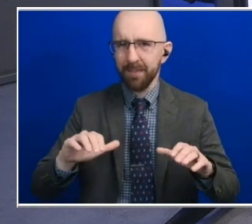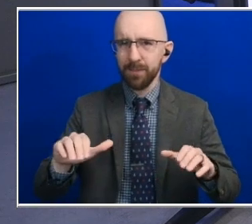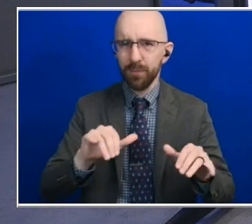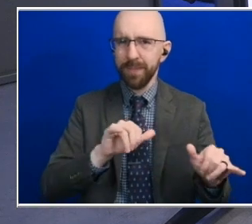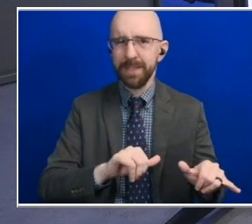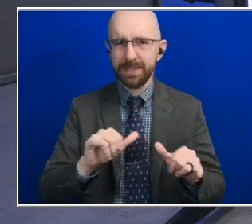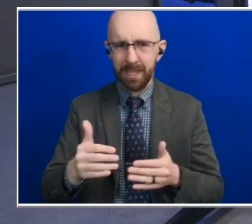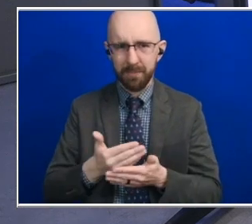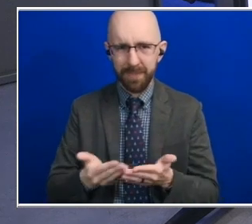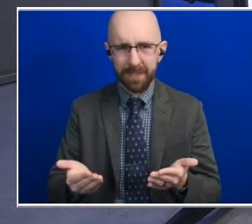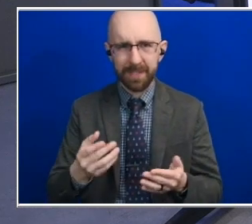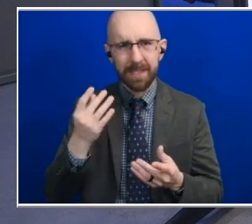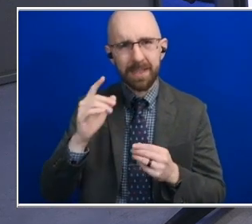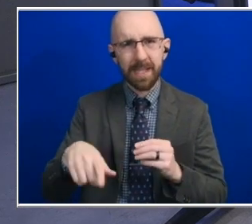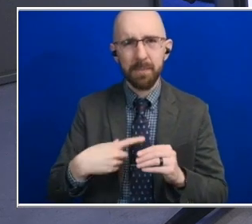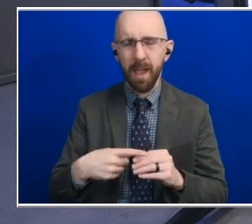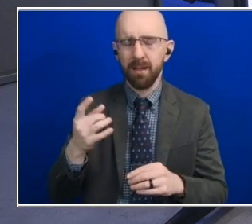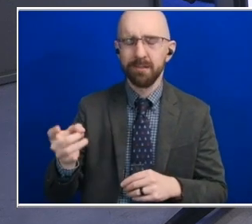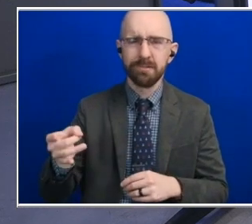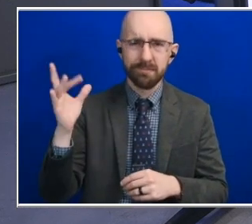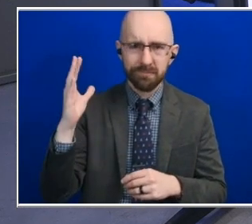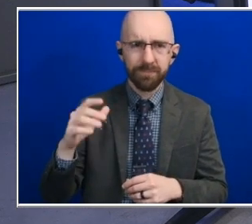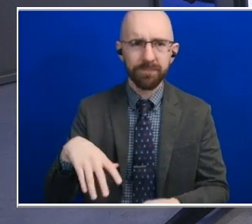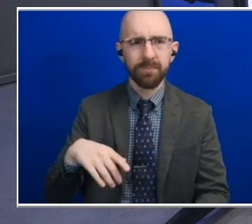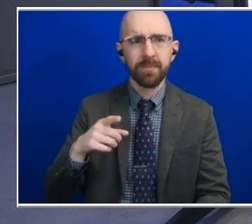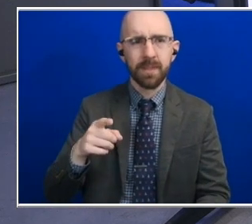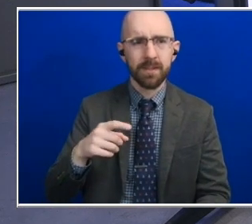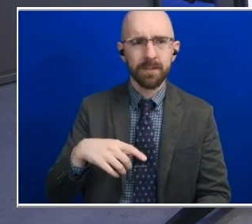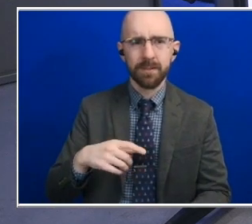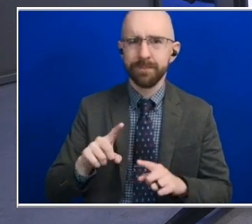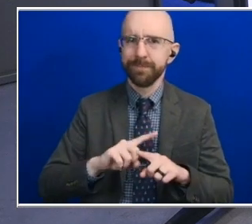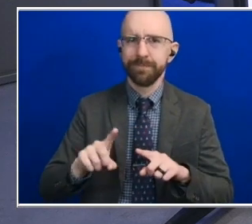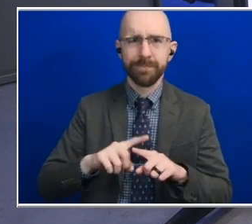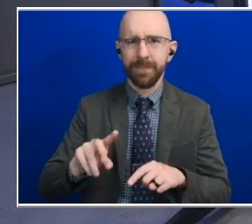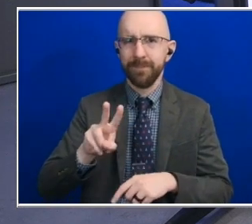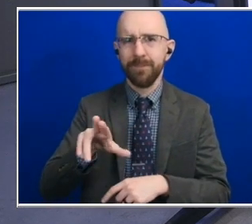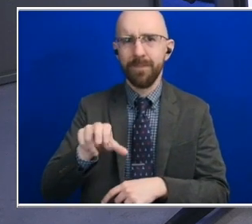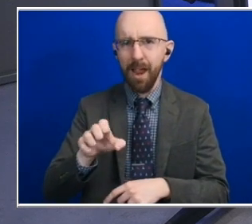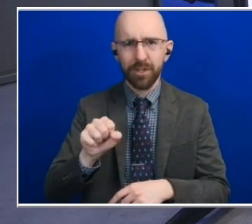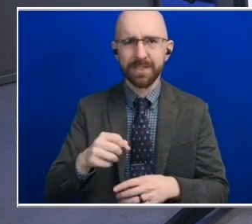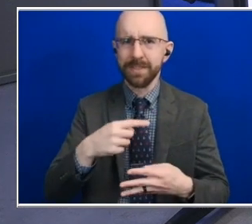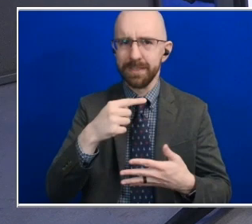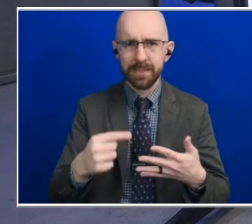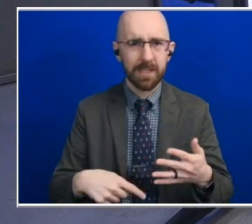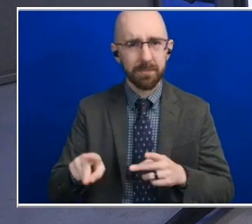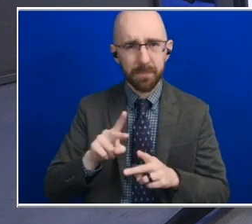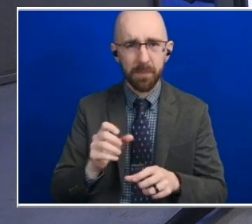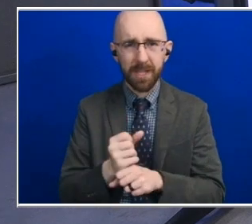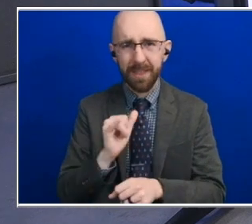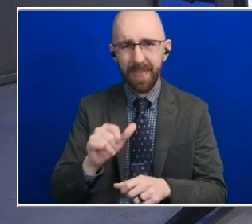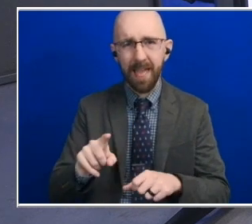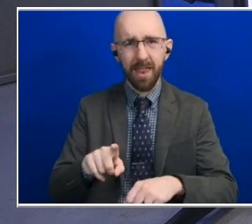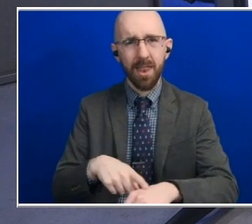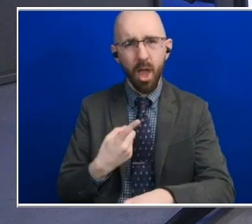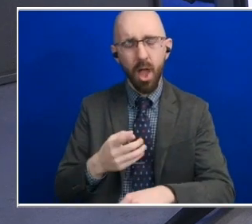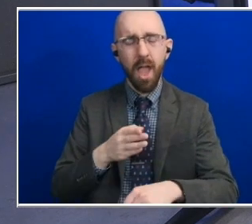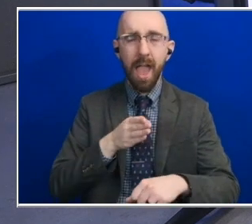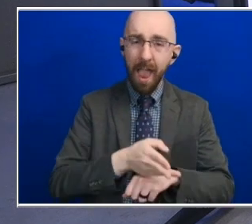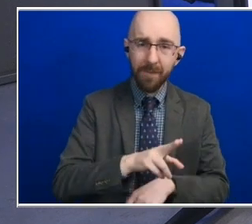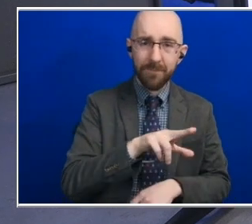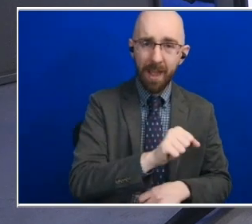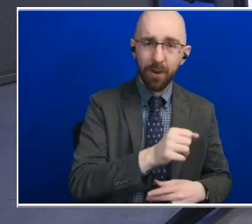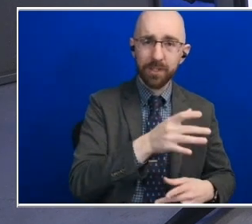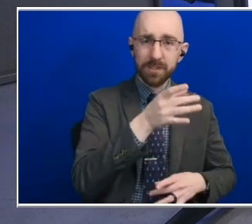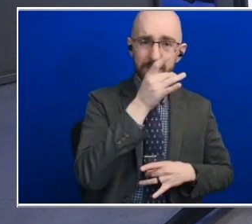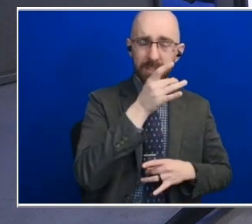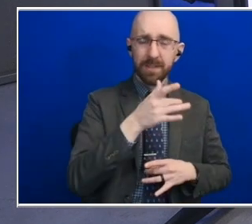really bad ones, like an adenovirus, metapneumovirus, blah, blah, blah. People get sort of that long post-viral thing or that chronic fatigue. Is